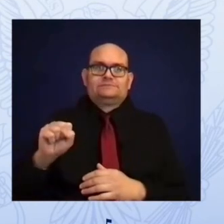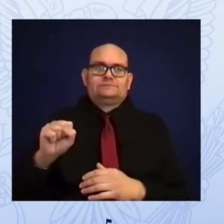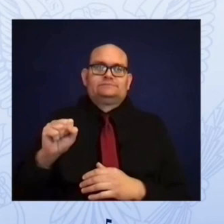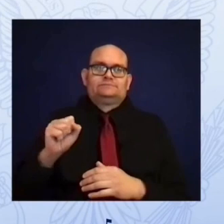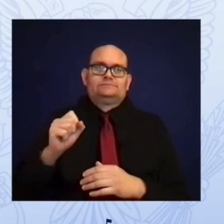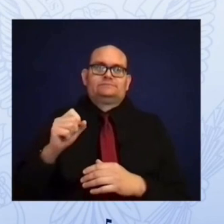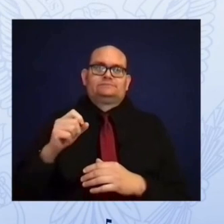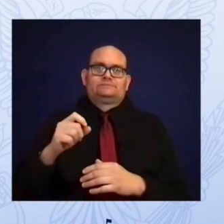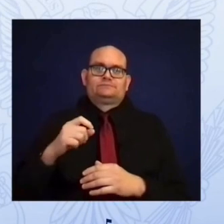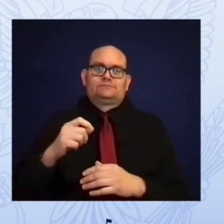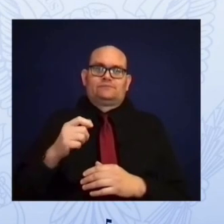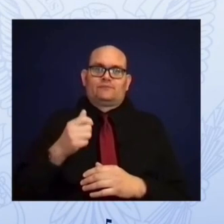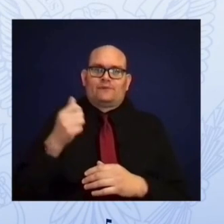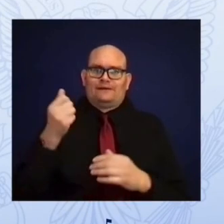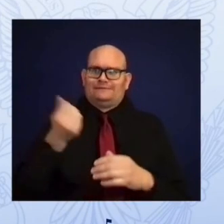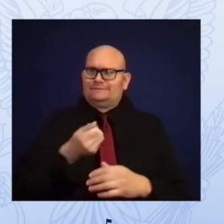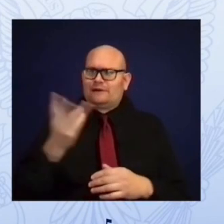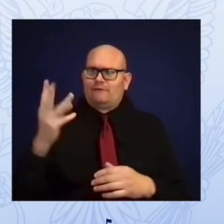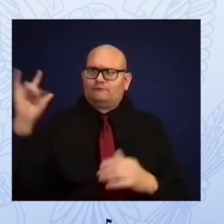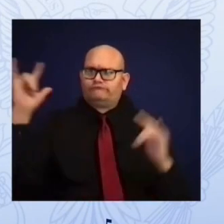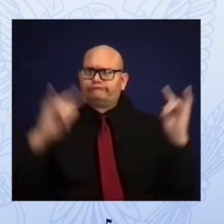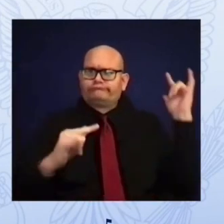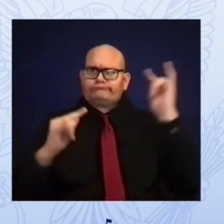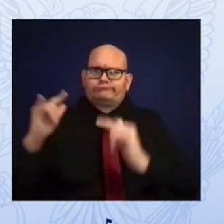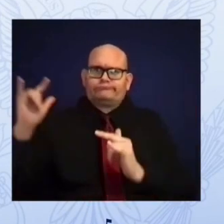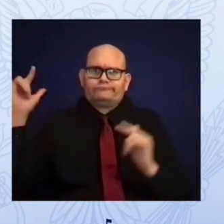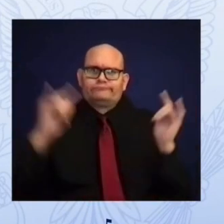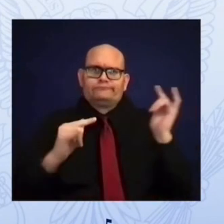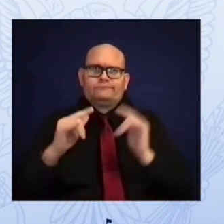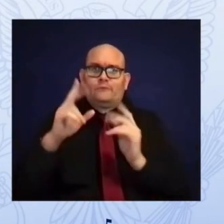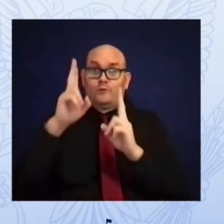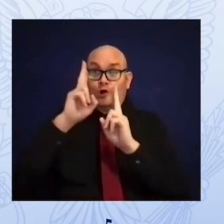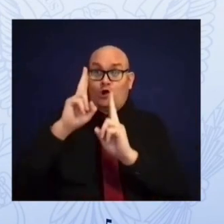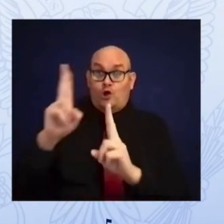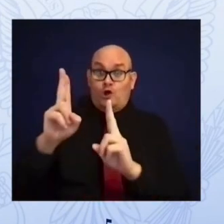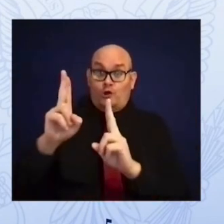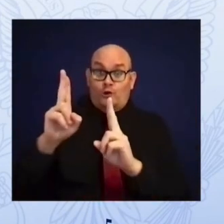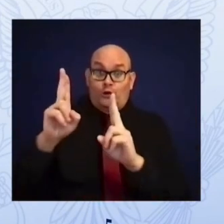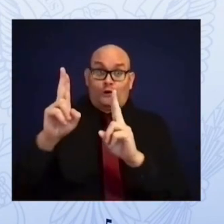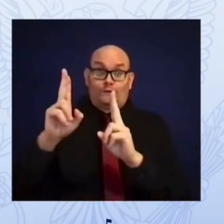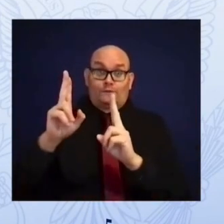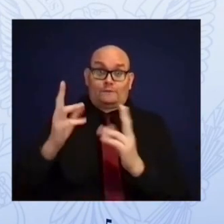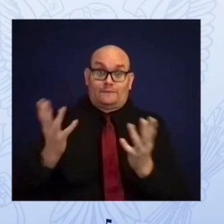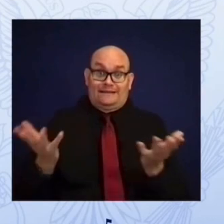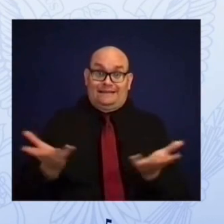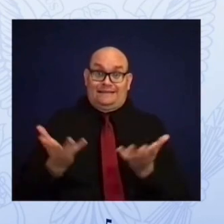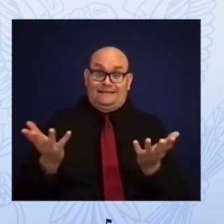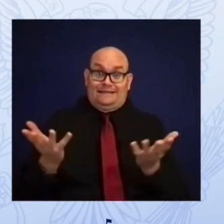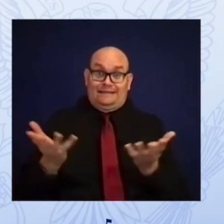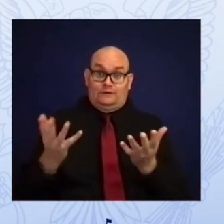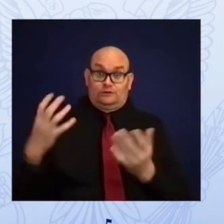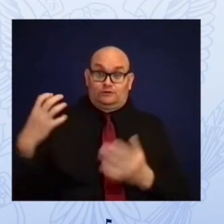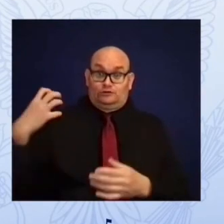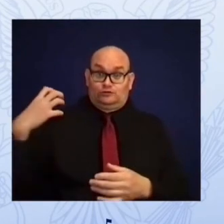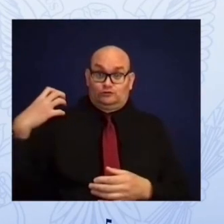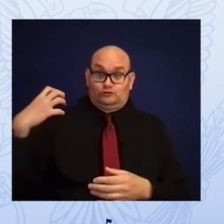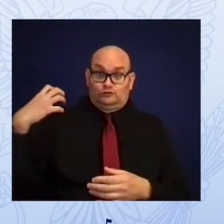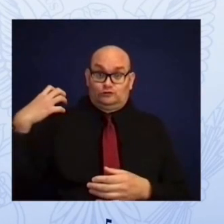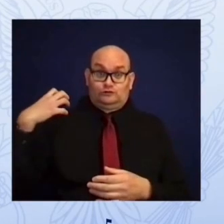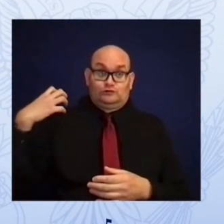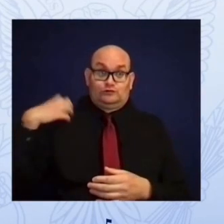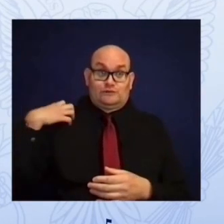We're also honored by the presence today of Chair Lowe of the National Endowment